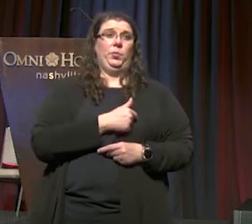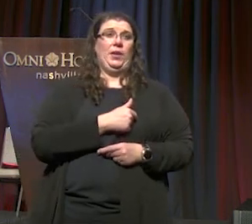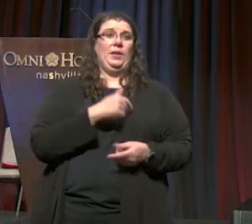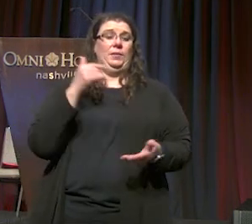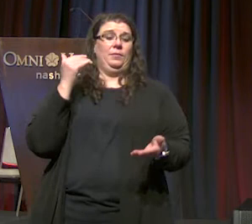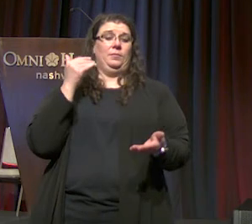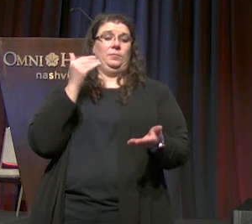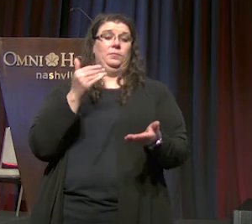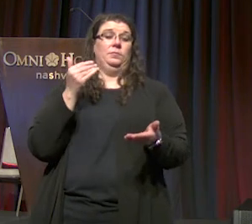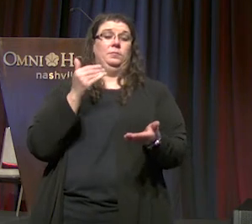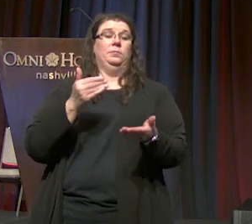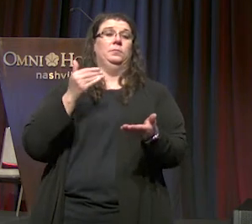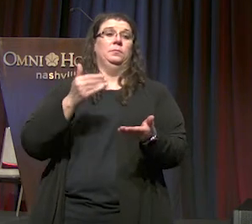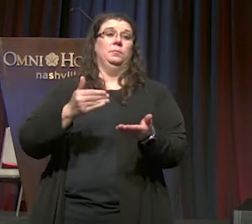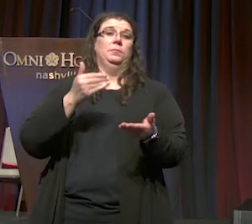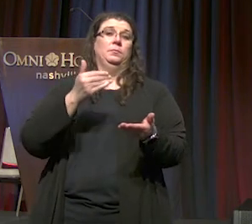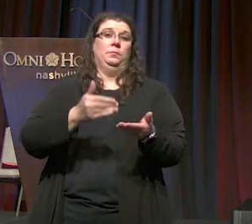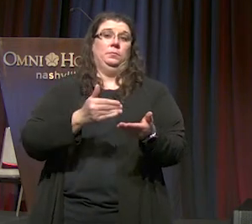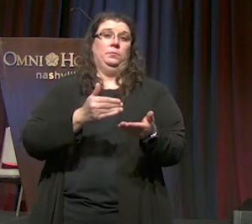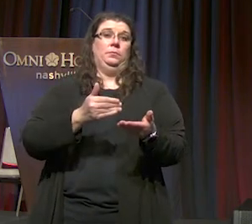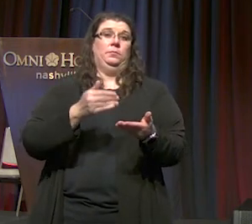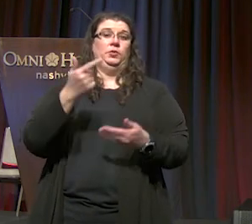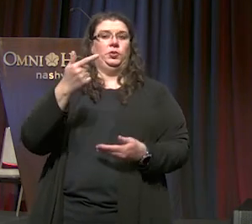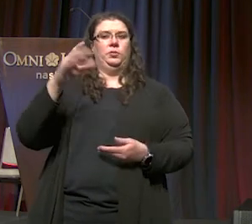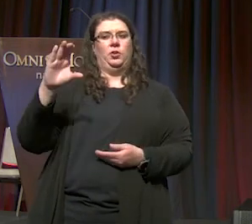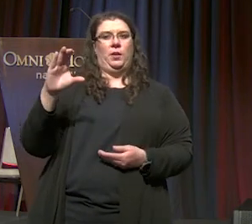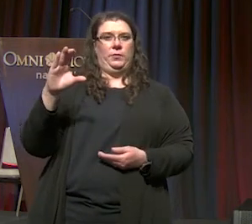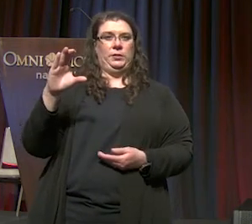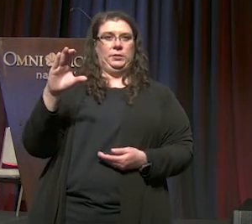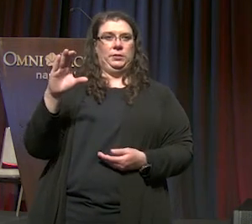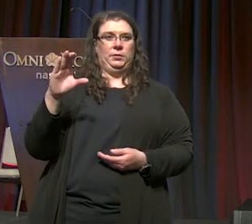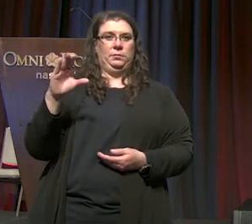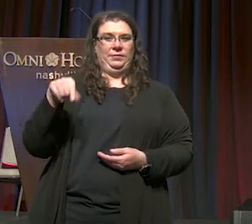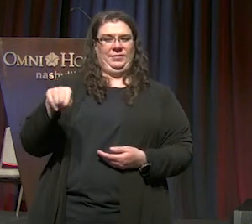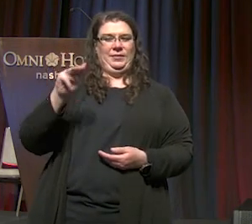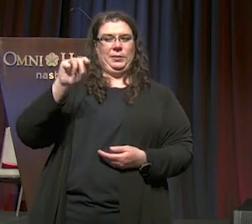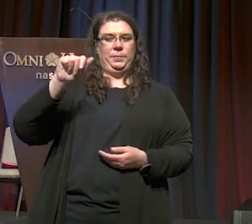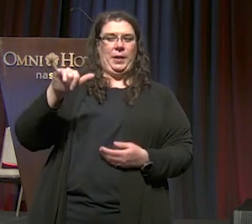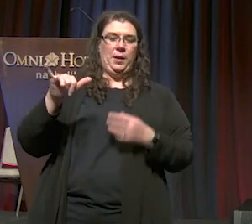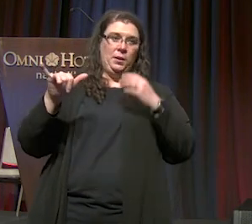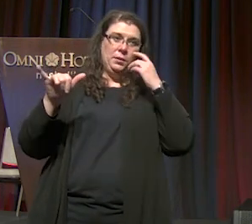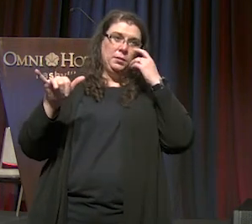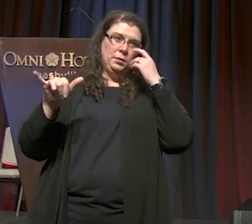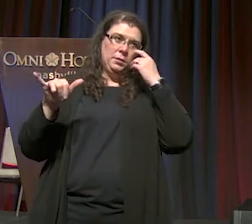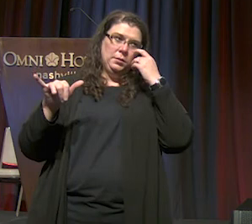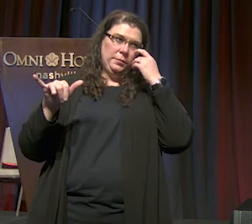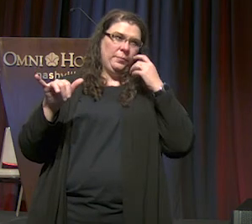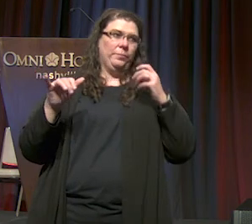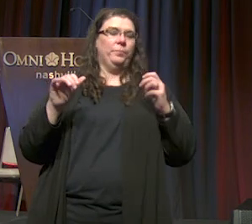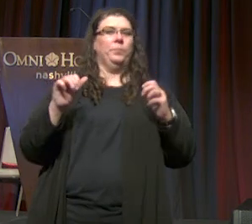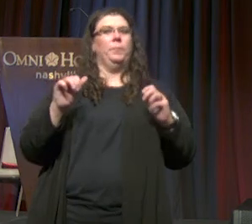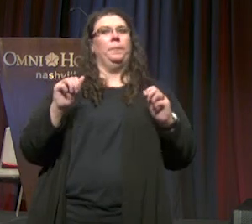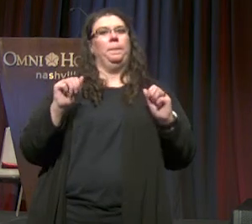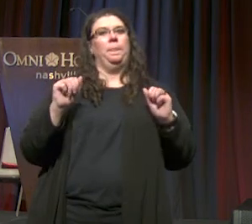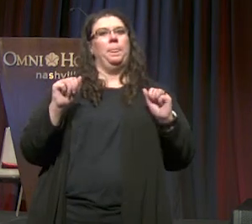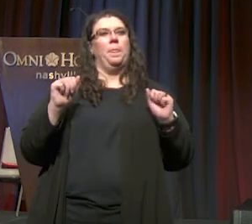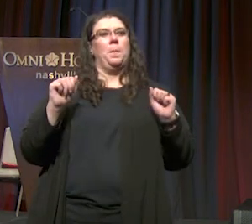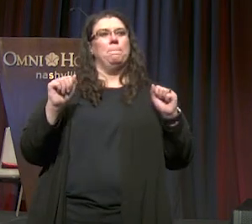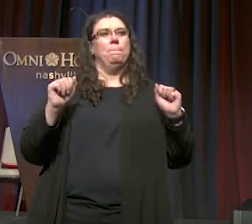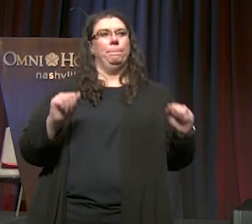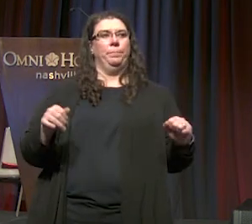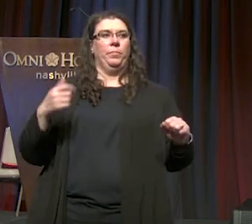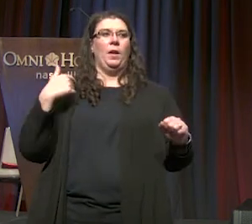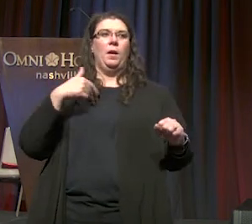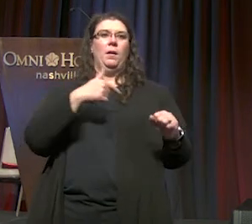closer to General Conference this May, may we be